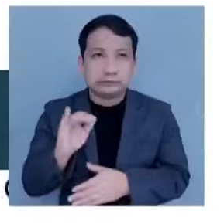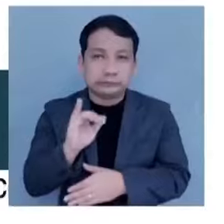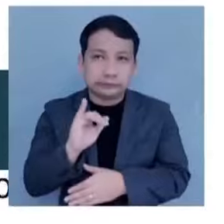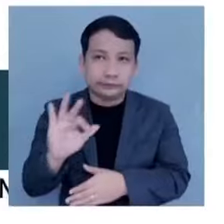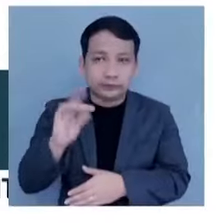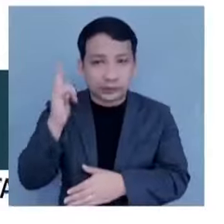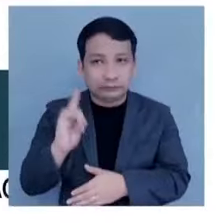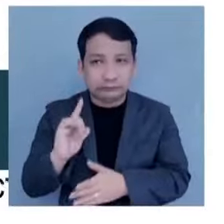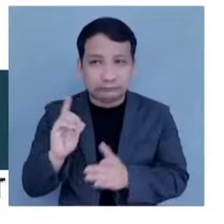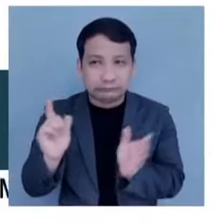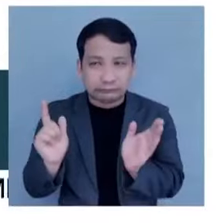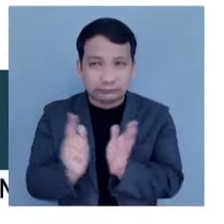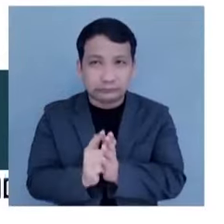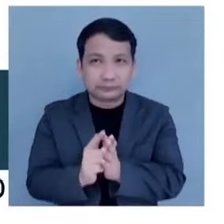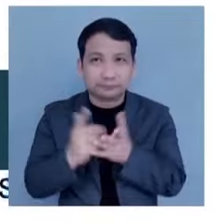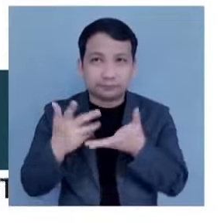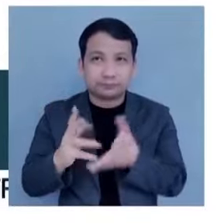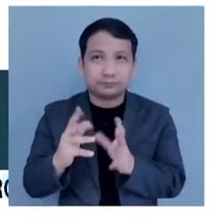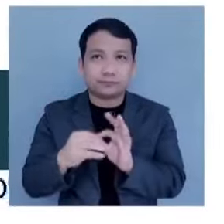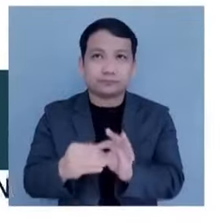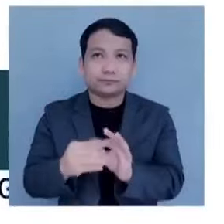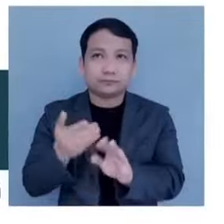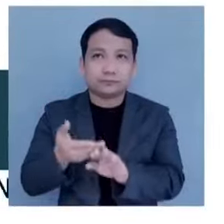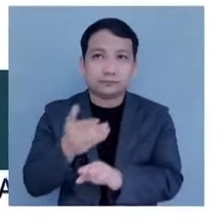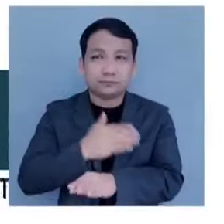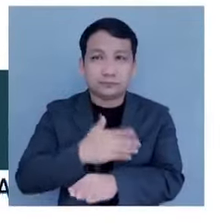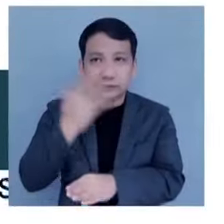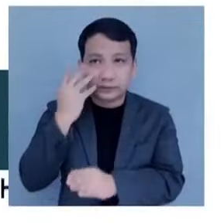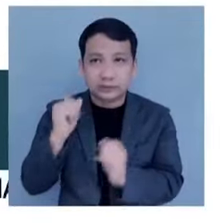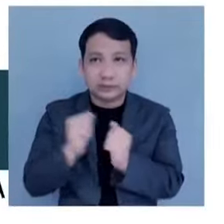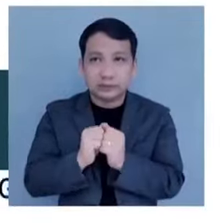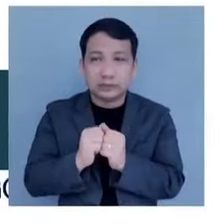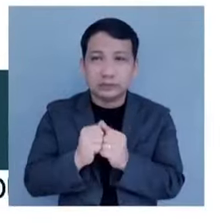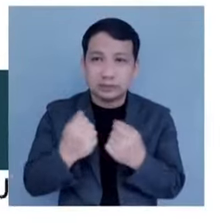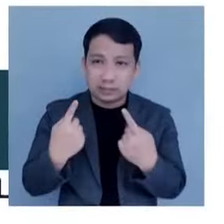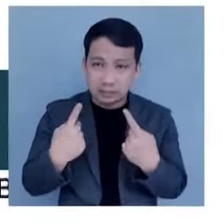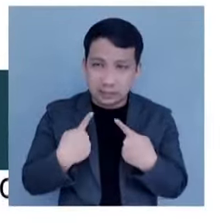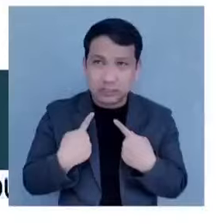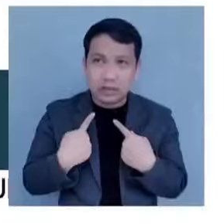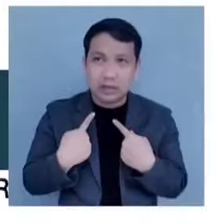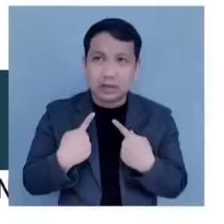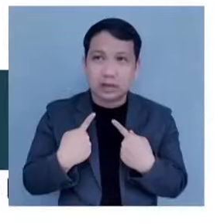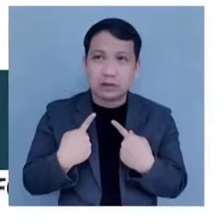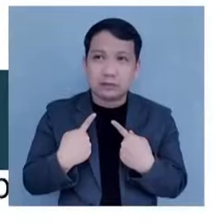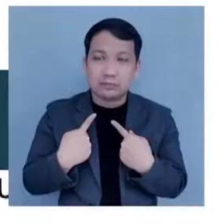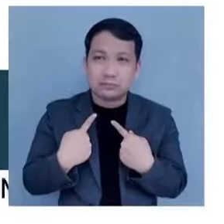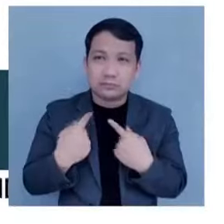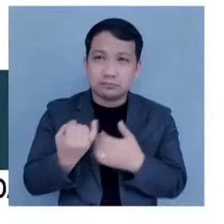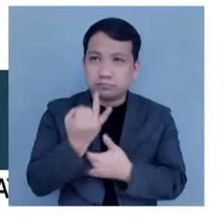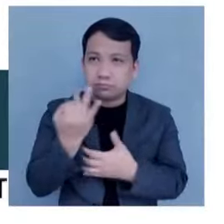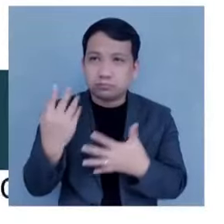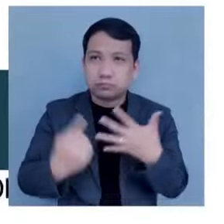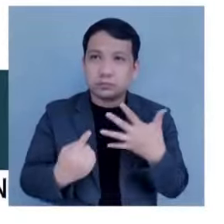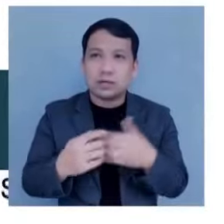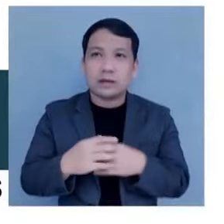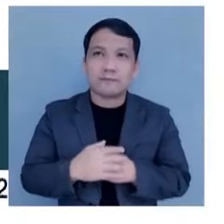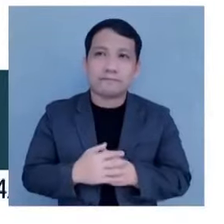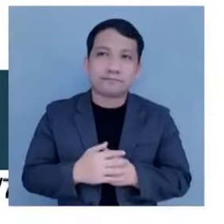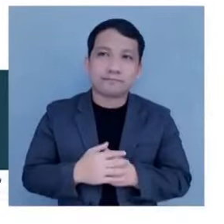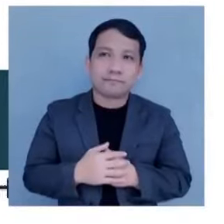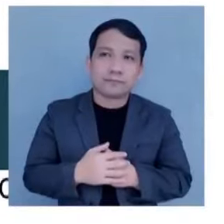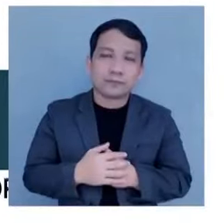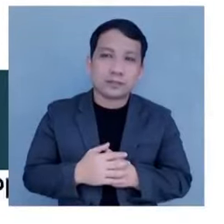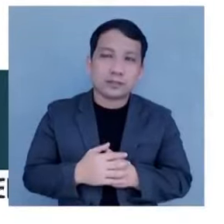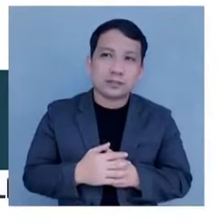be the challenges ahead of you that you still haven't figured out, Secretary?